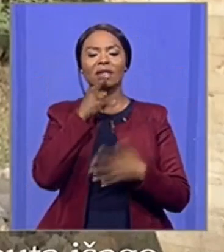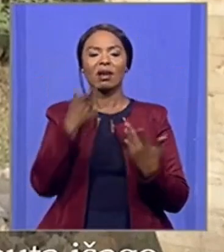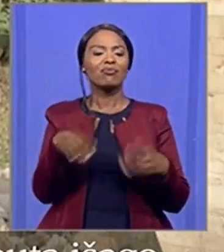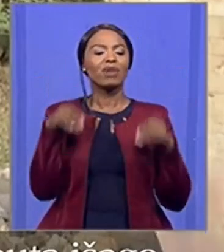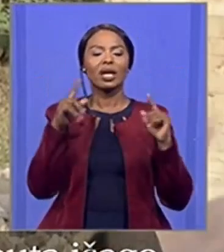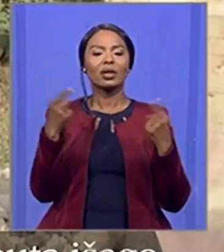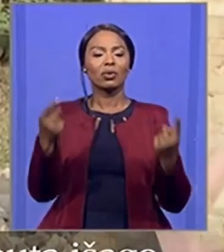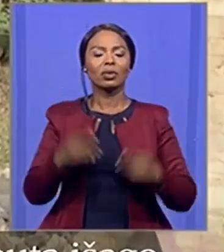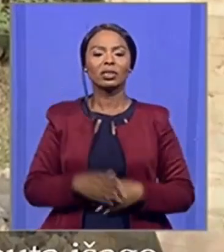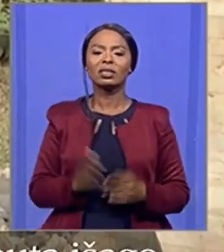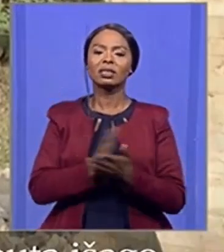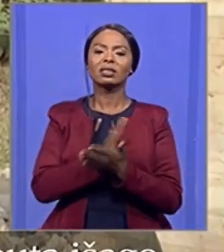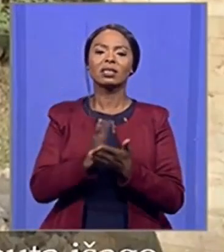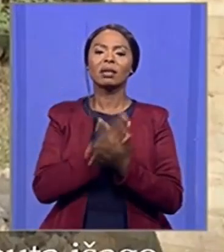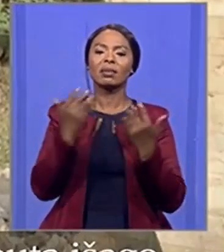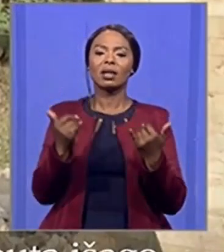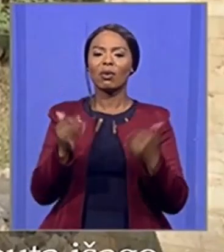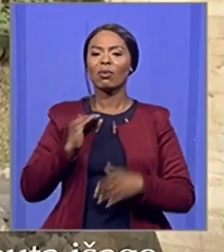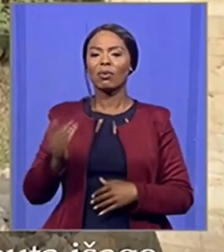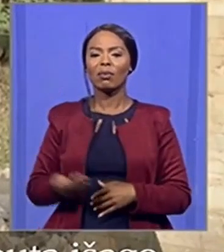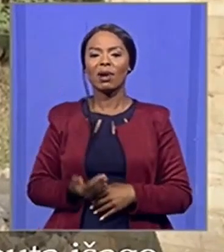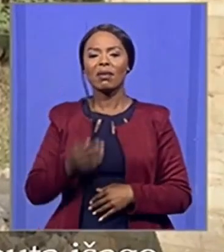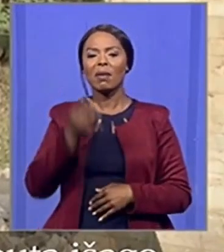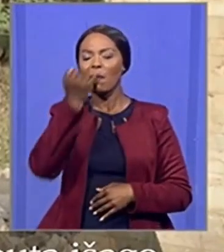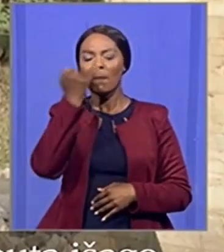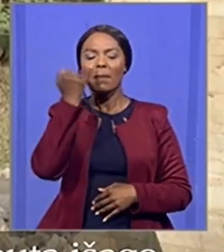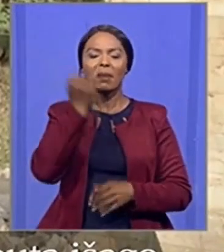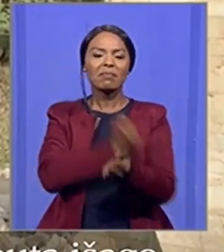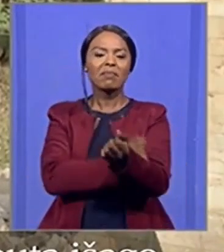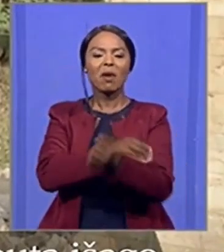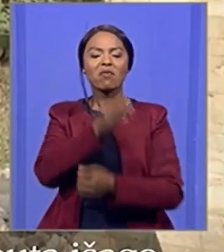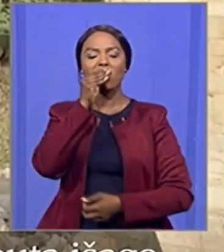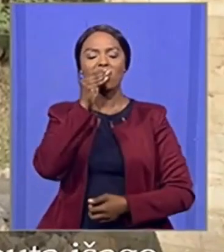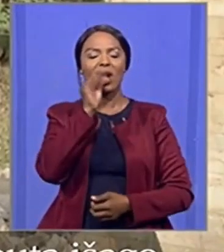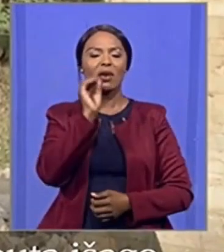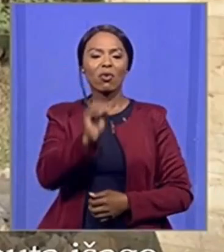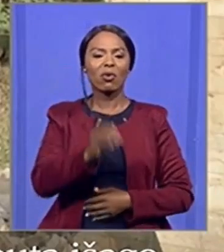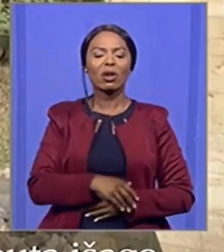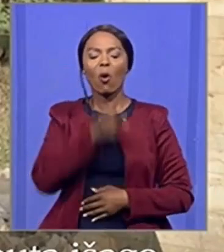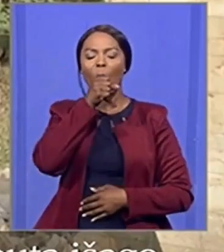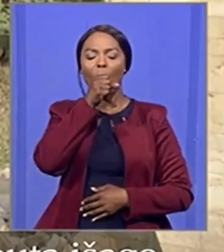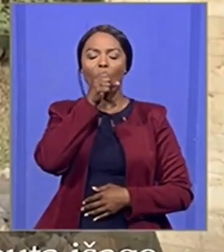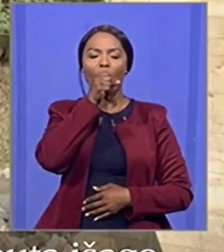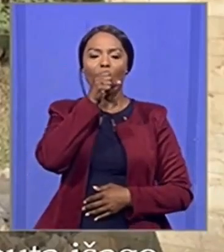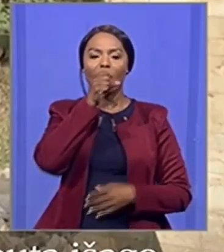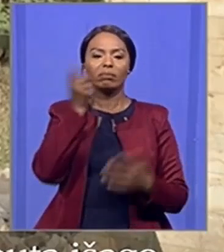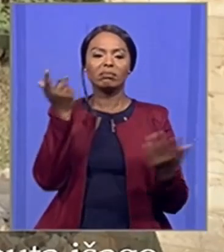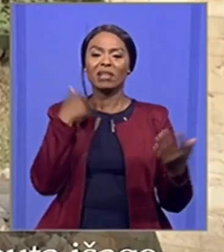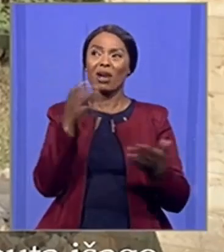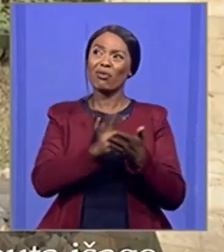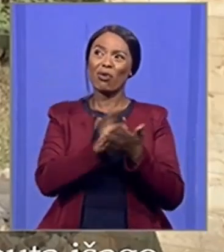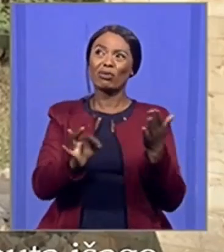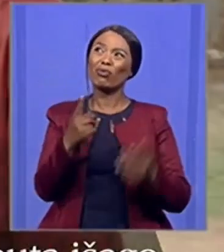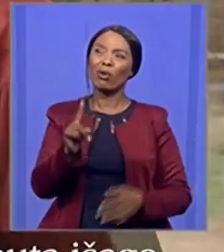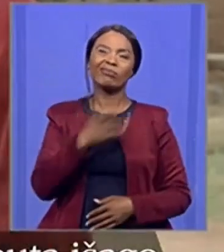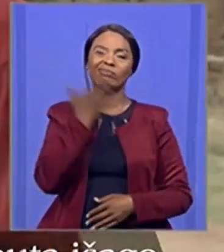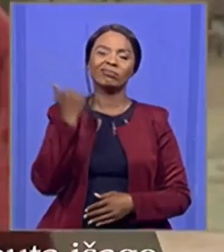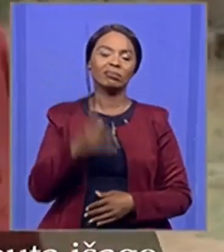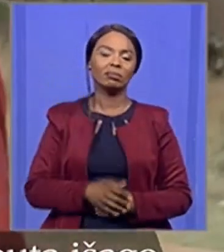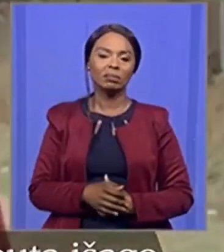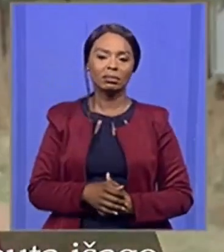bang ke ba le ba setse ba dira dilo tse basadi ba ja nyao pego se go le maso ha ke bone mosola gore nka tlhola ke vouta a